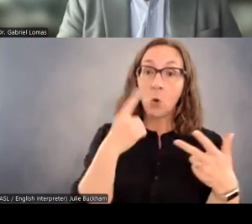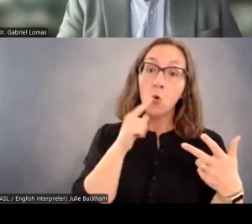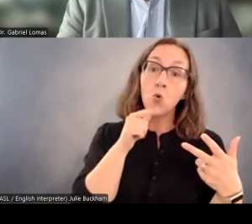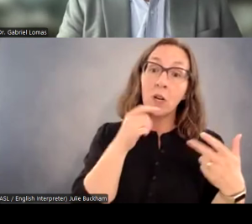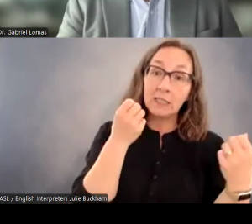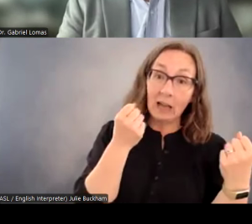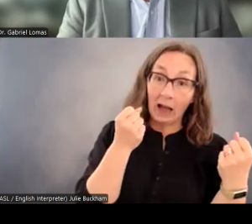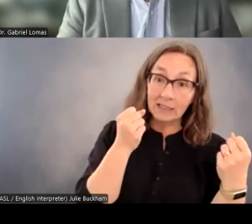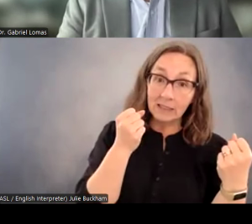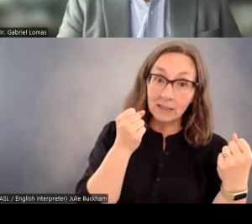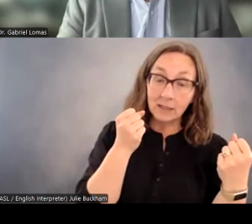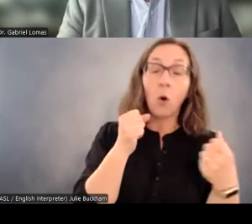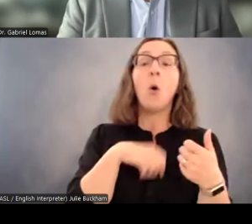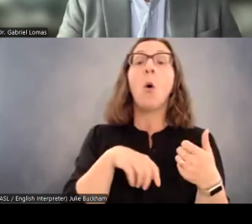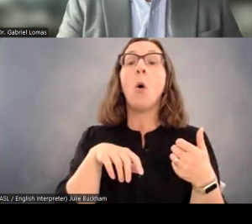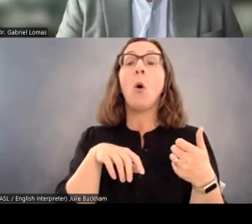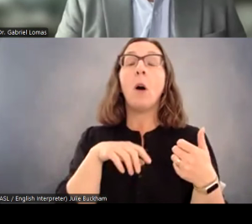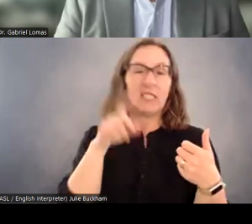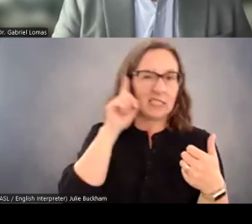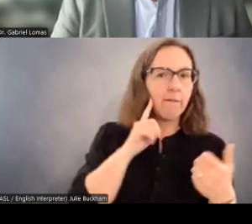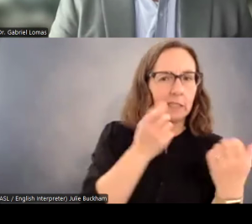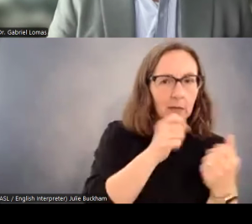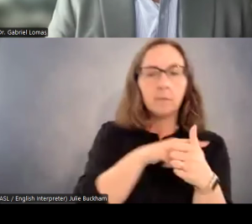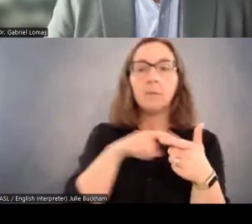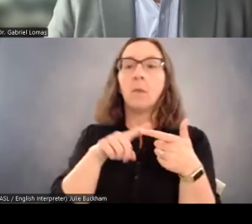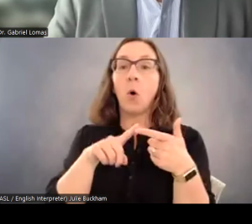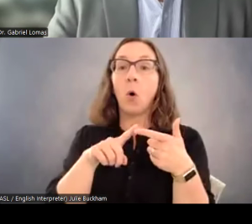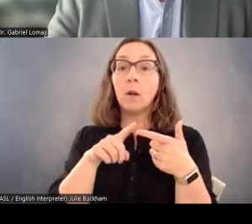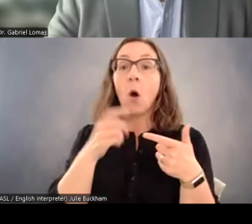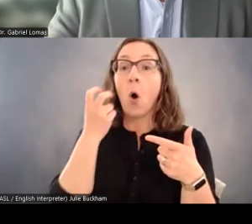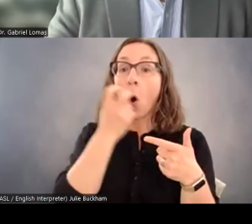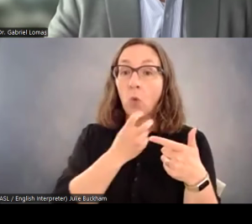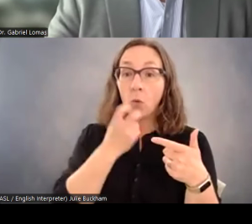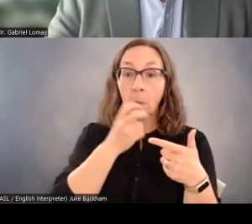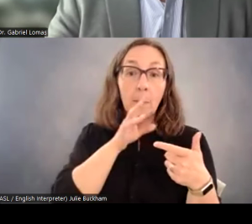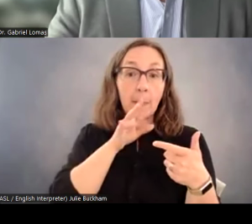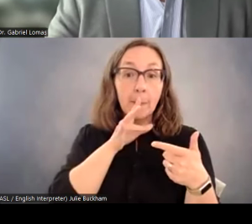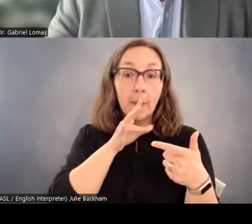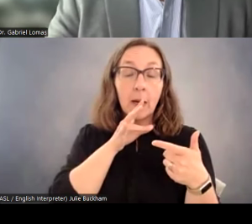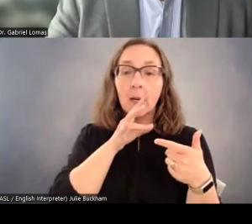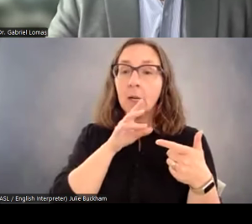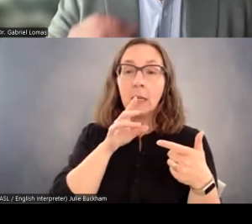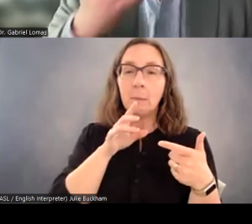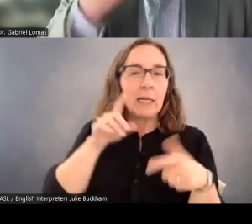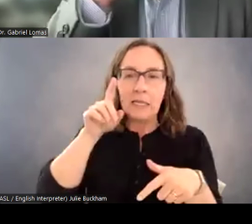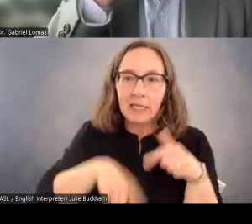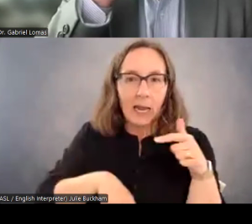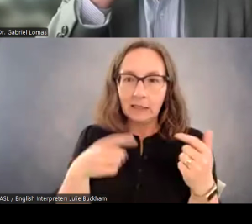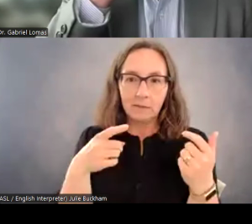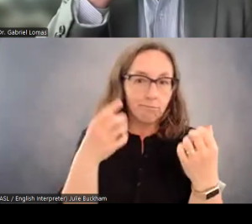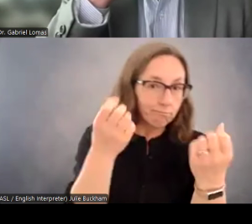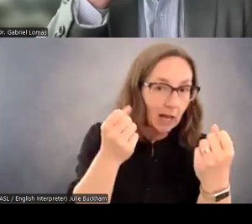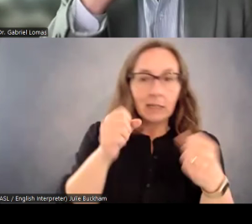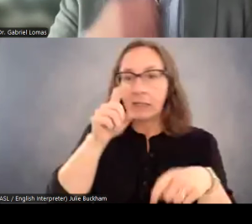identifies as being deaf, a person who considers themselves oral, so speaks and is not able to use sign language